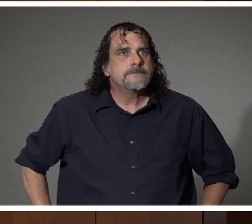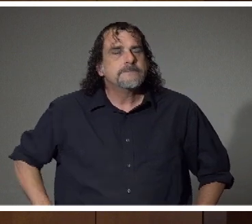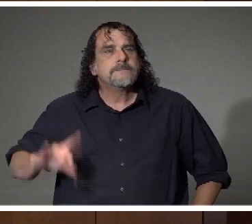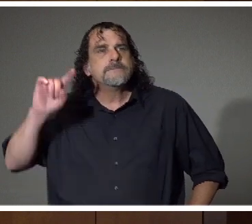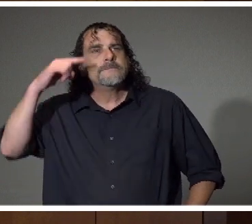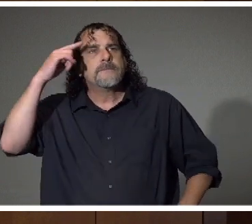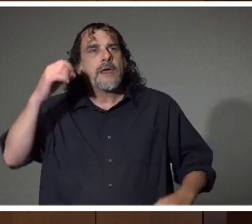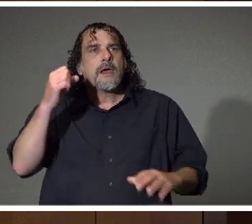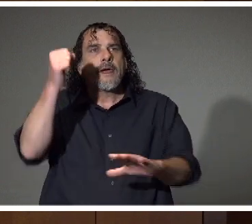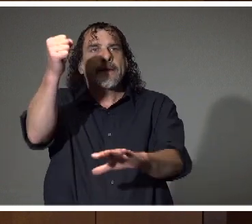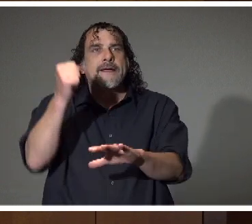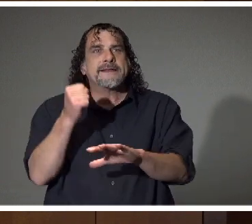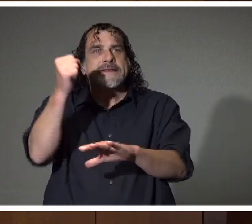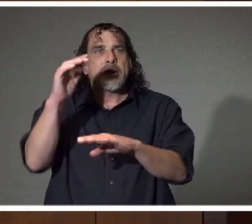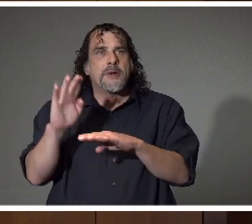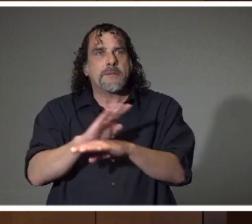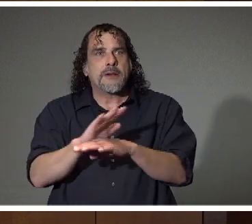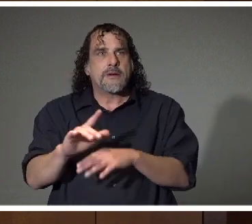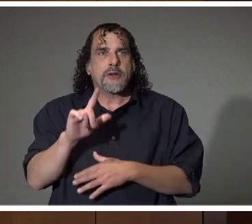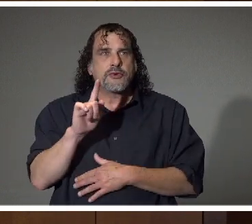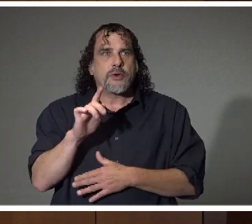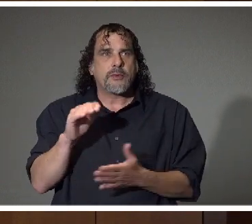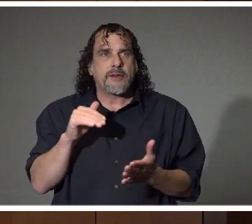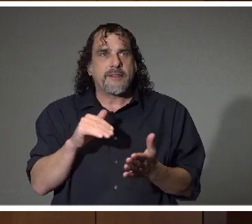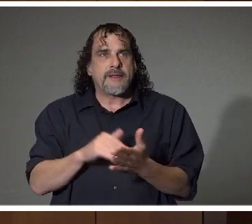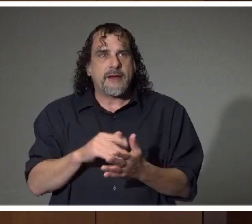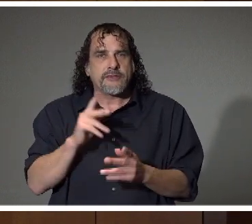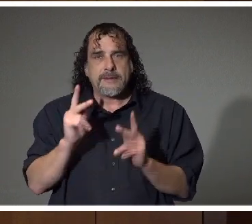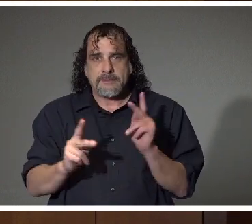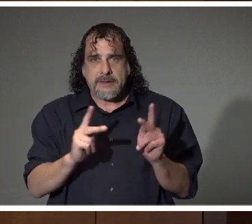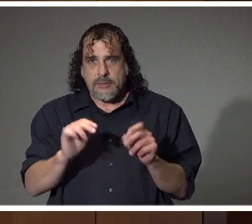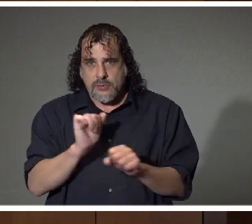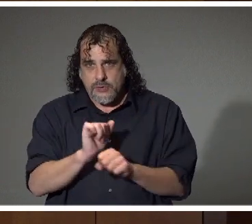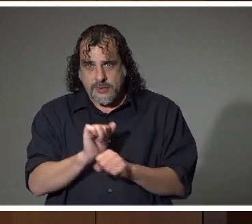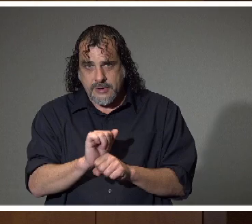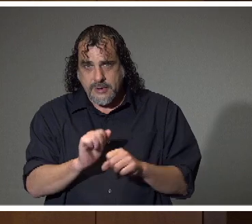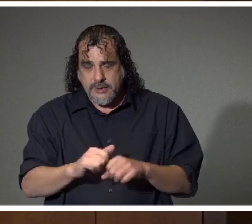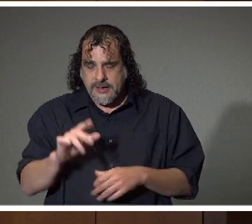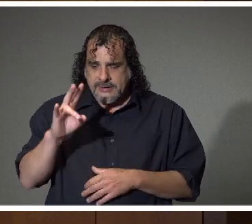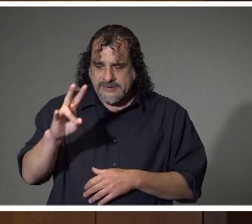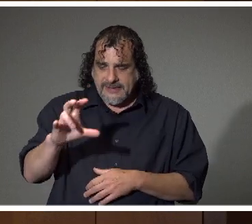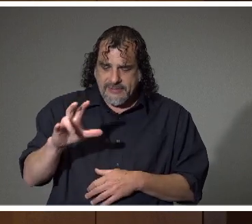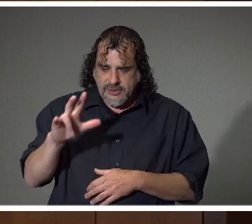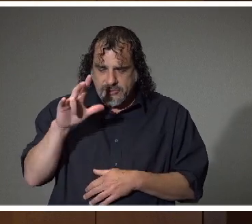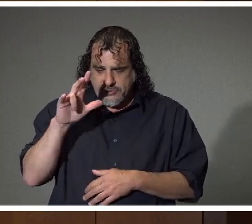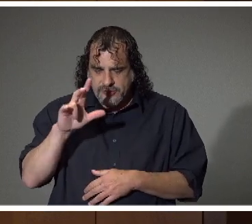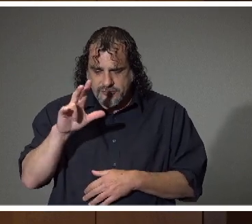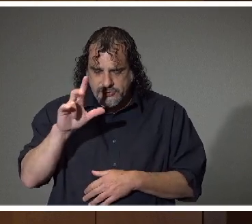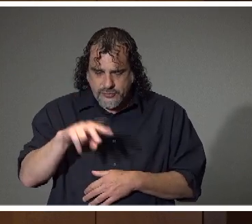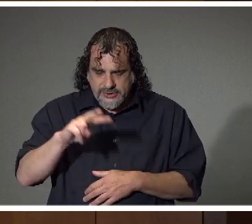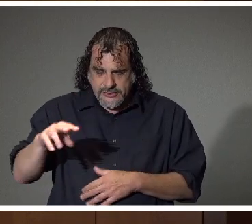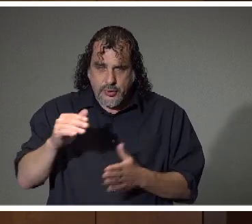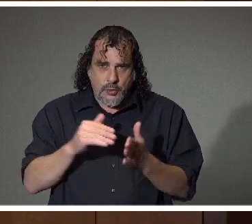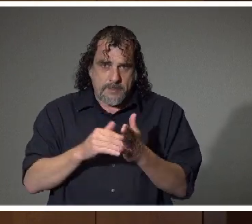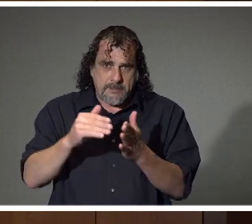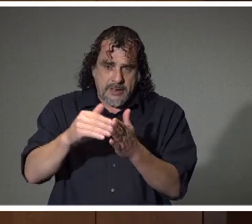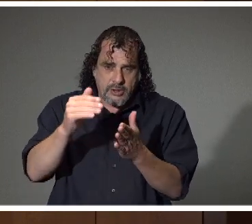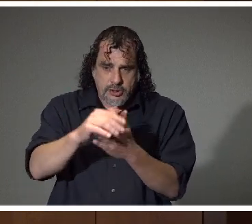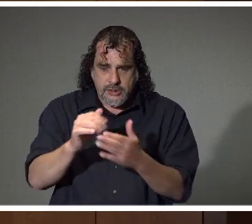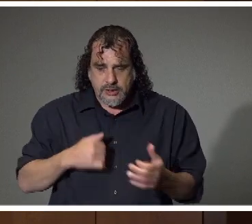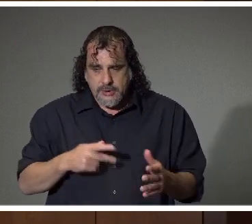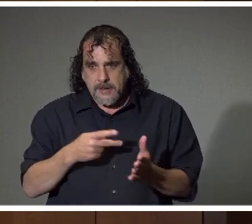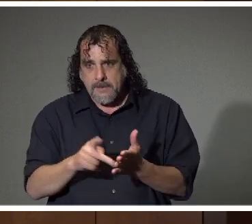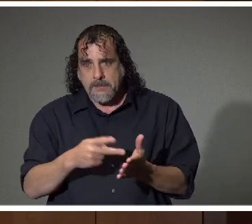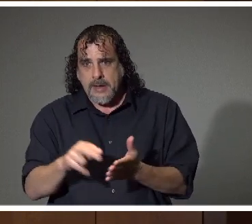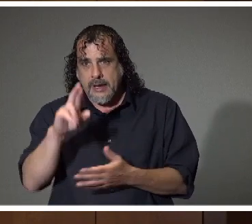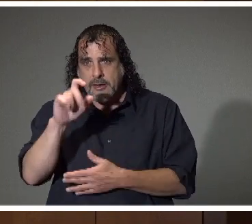The casino industry, 21,000 employees, $722 million annual payroll. Just back